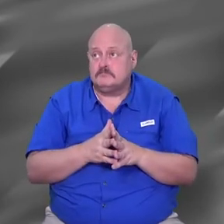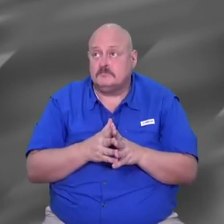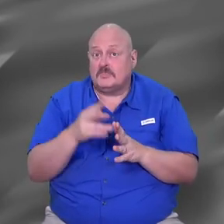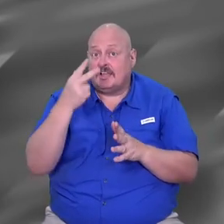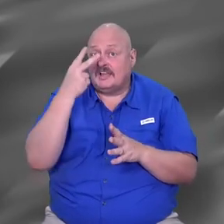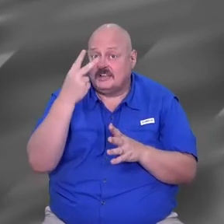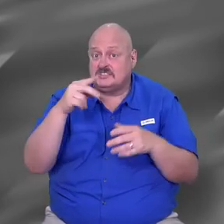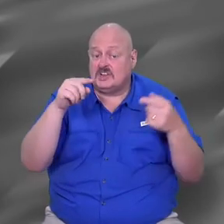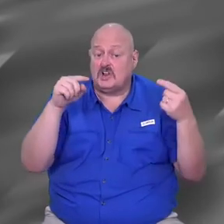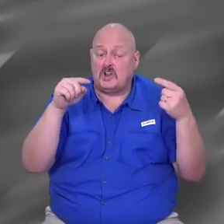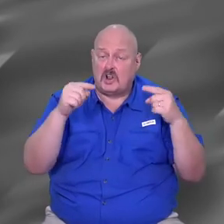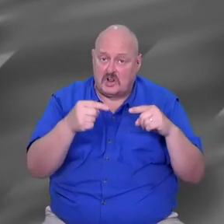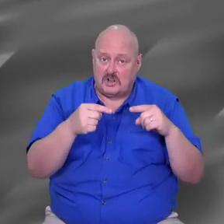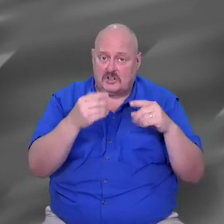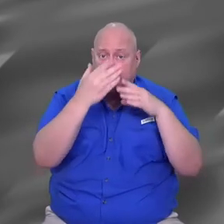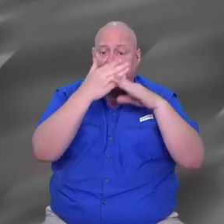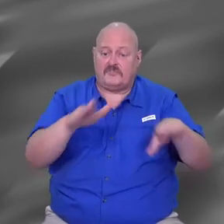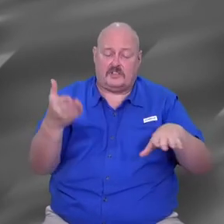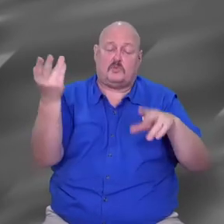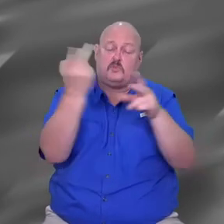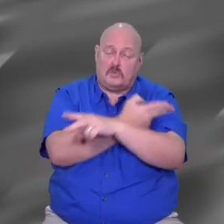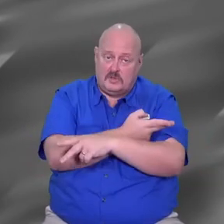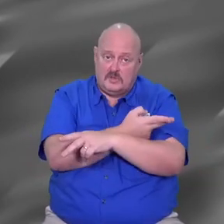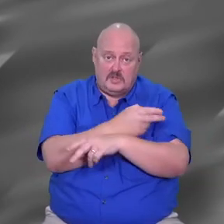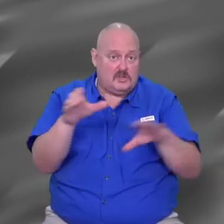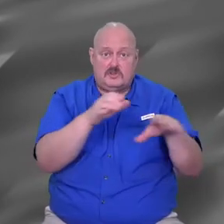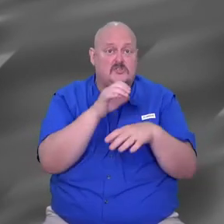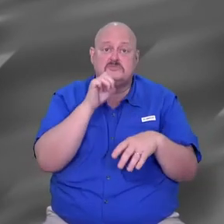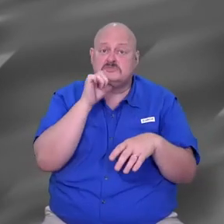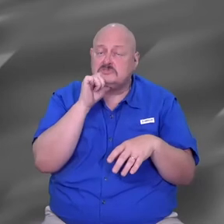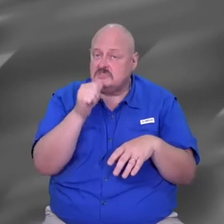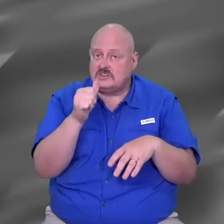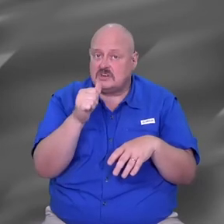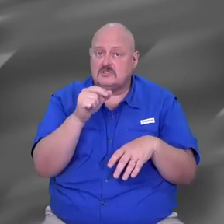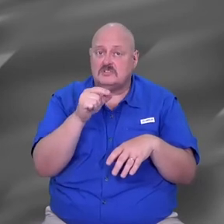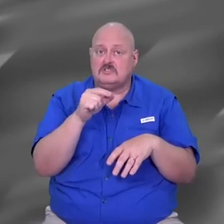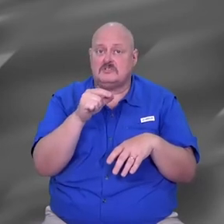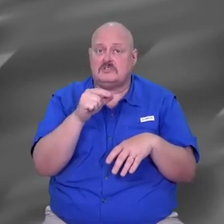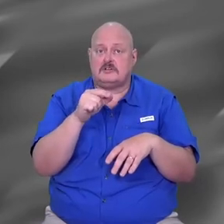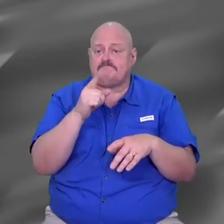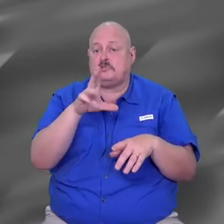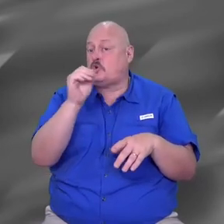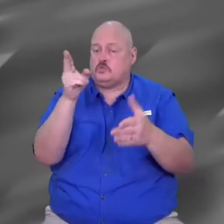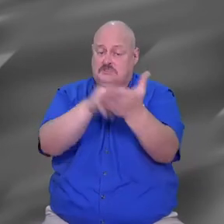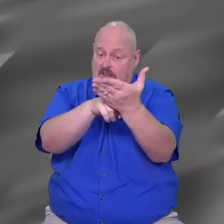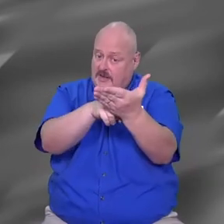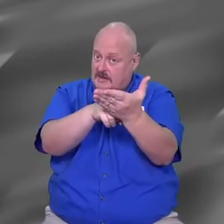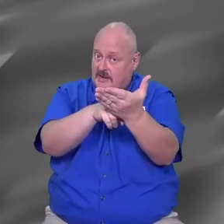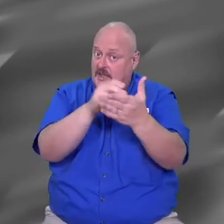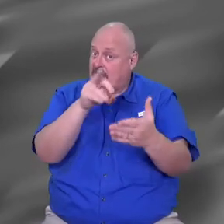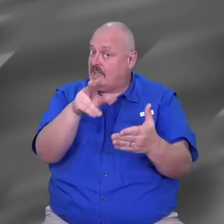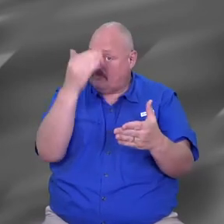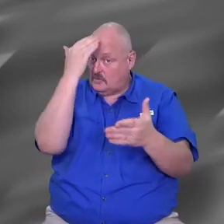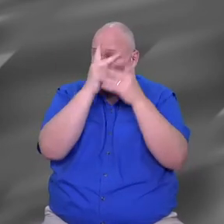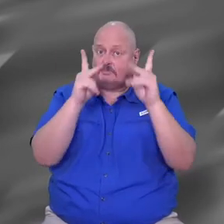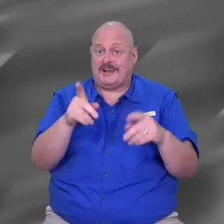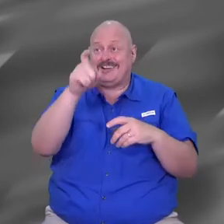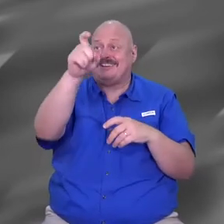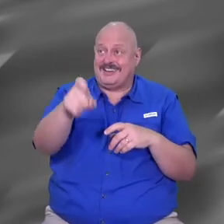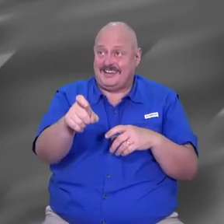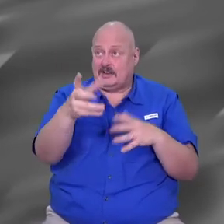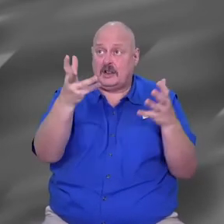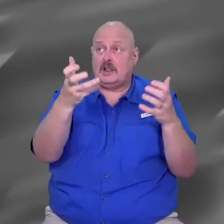how the hurt and the division can increase? It says, do not be surety. If you know someone in need and